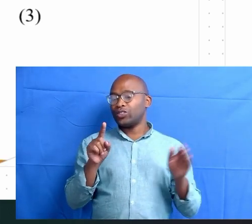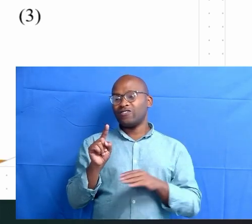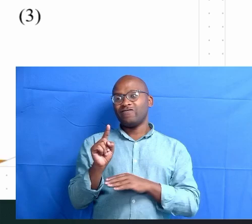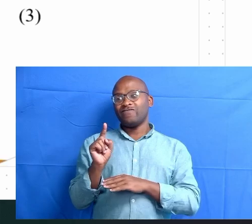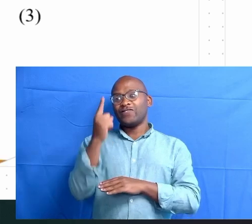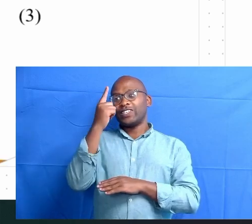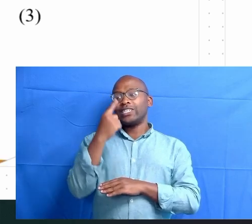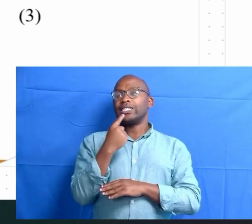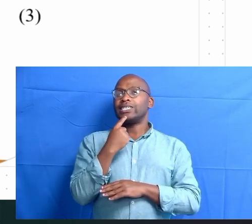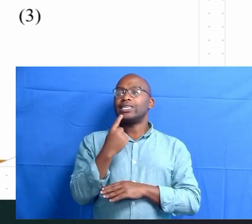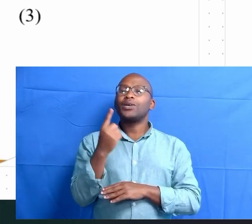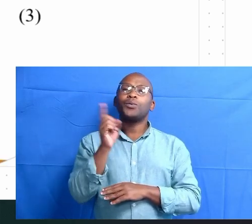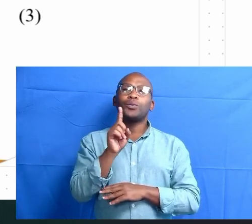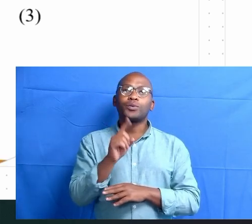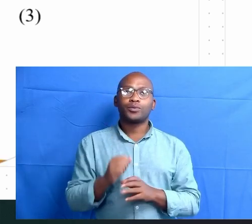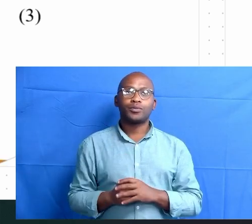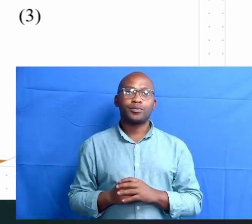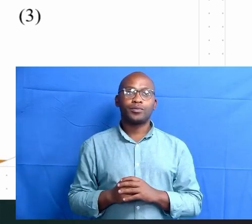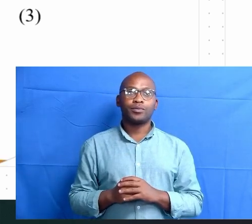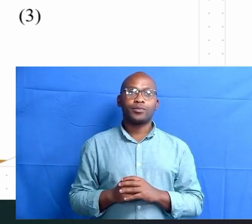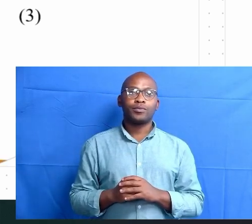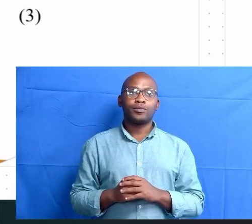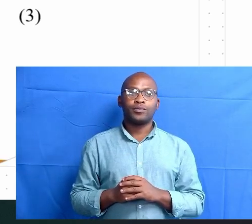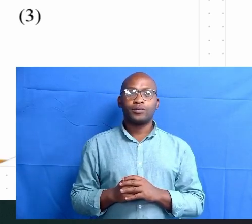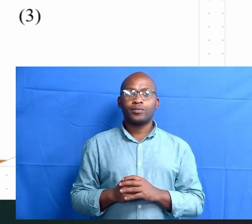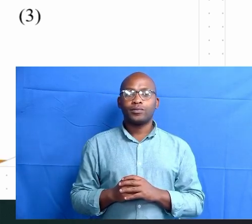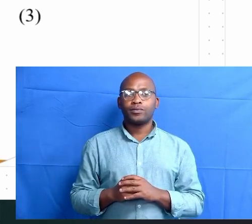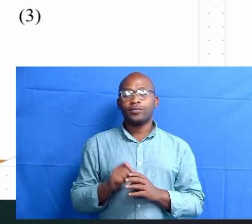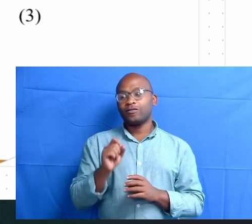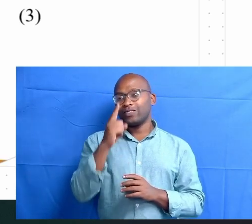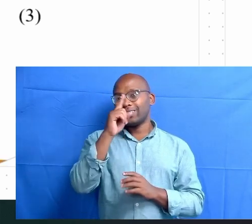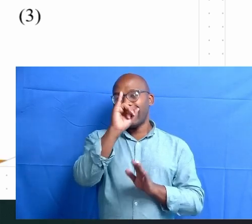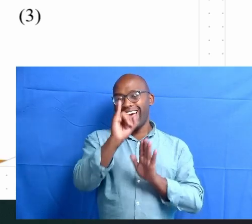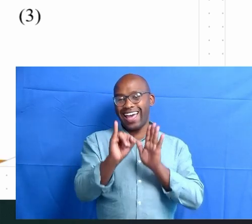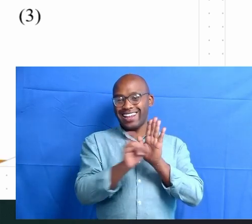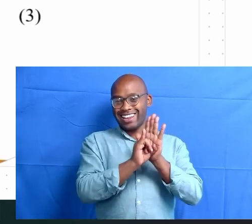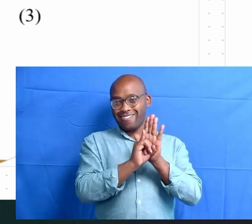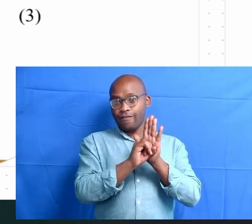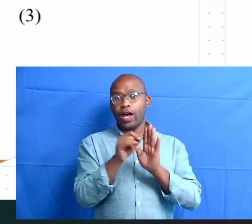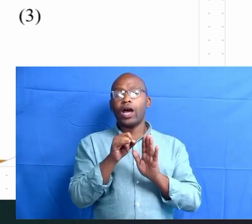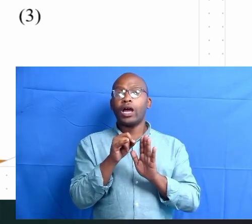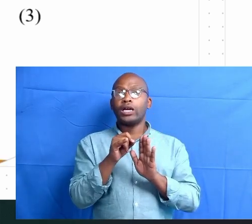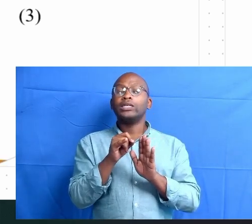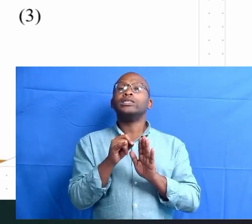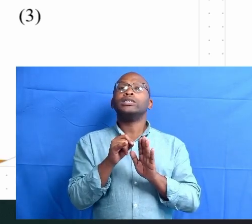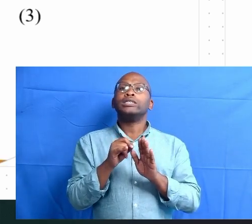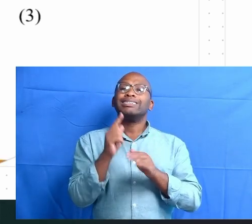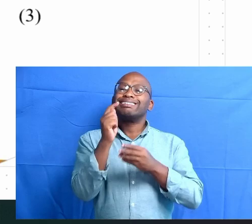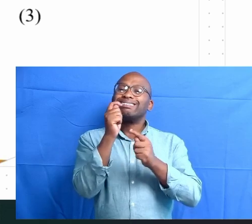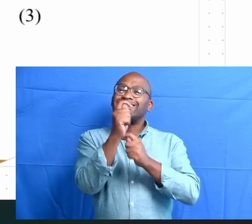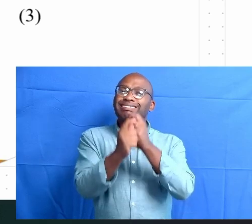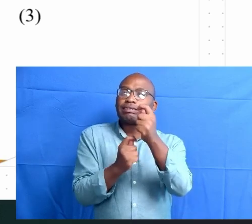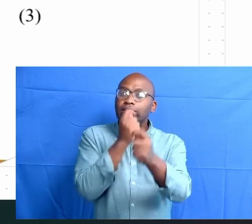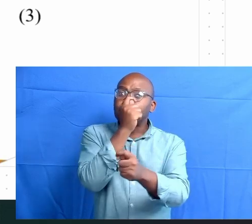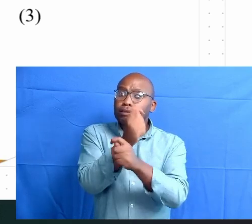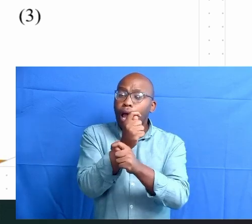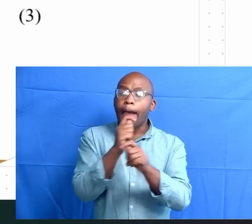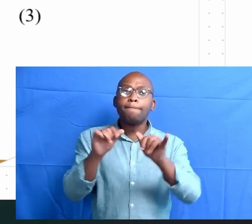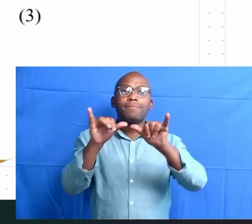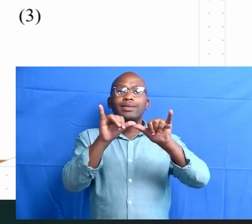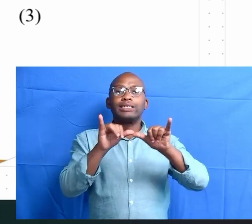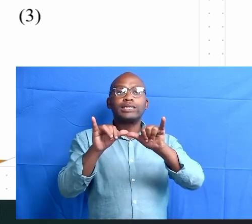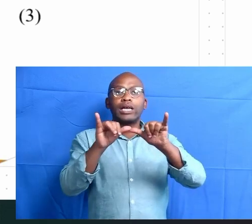1, which state that identify the type of scale used on the map. They